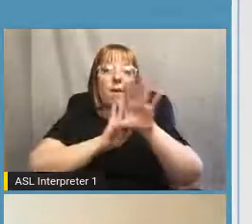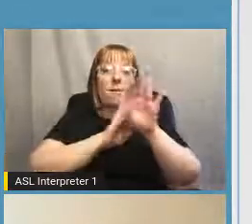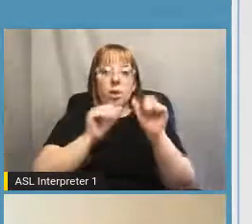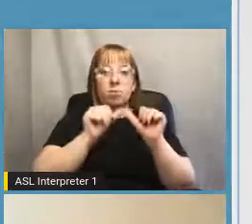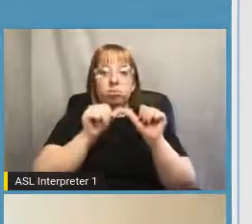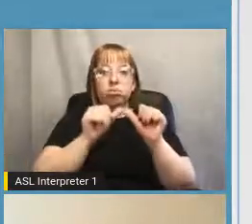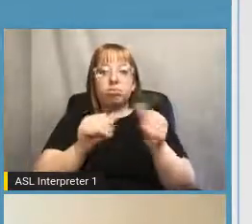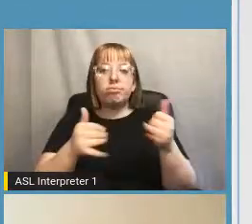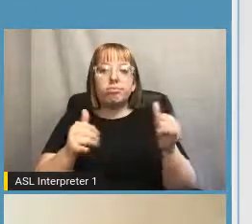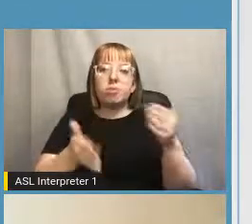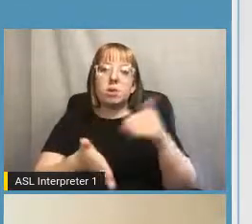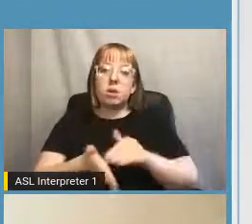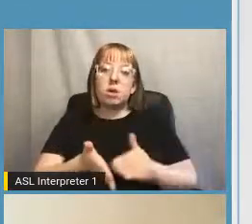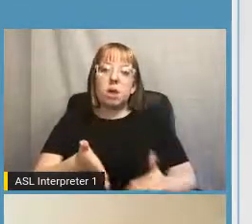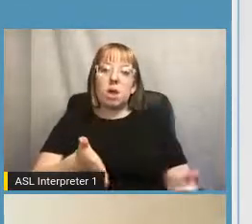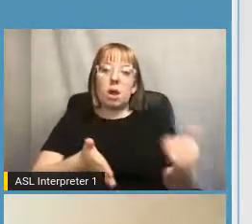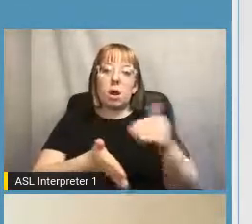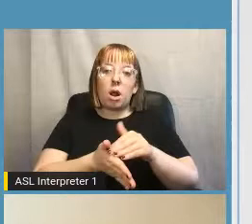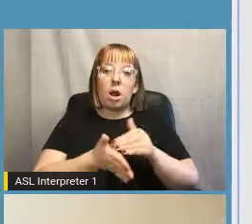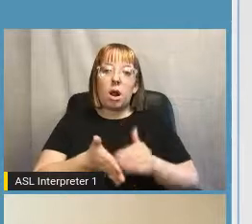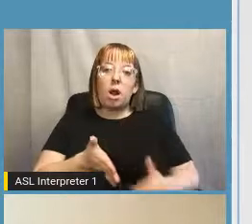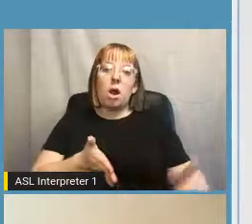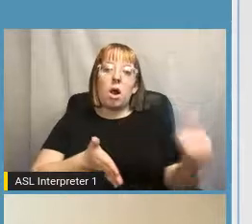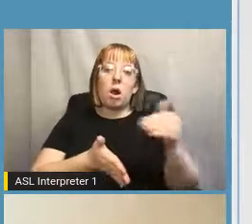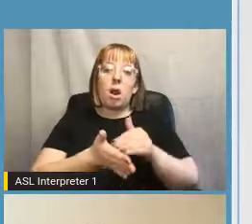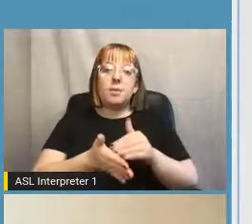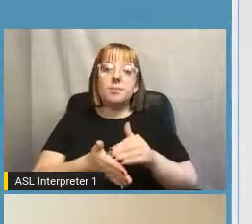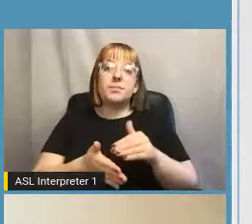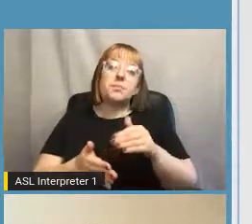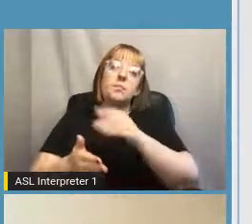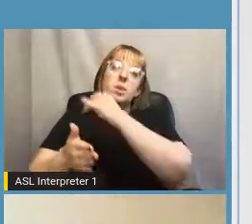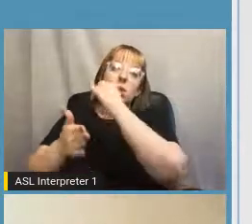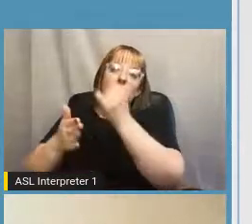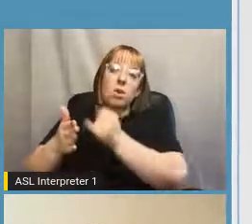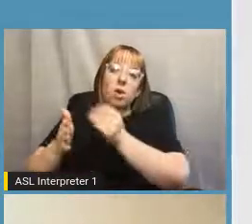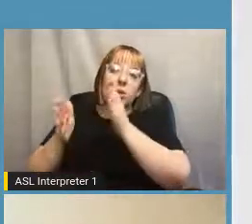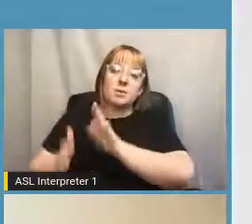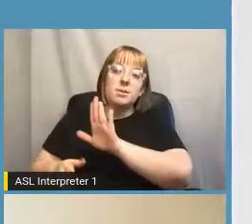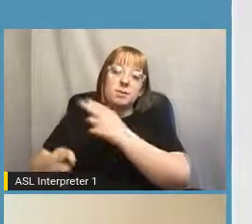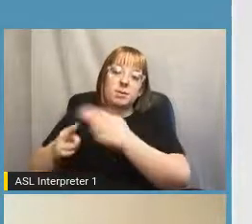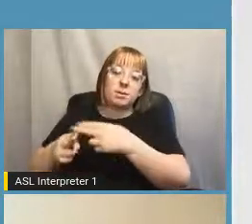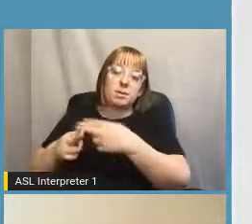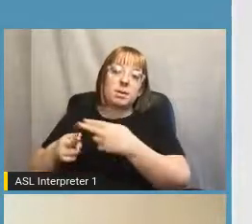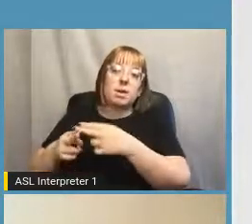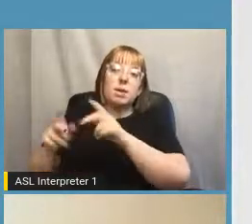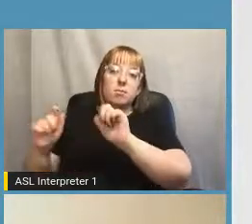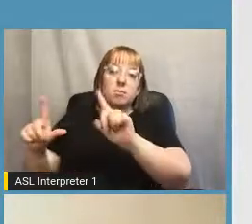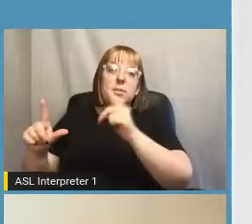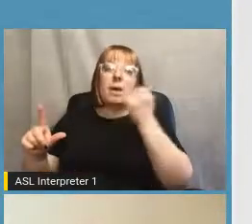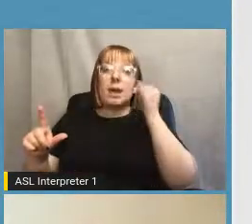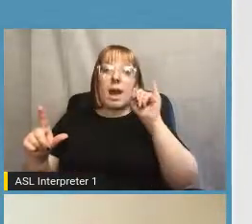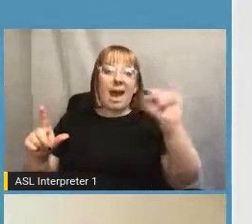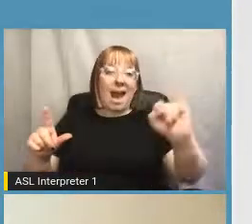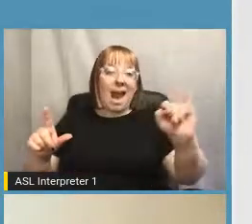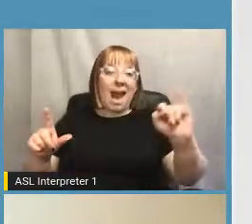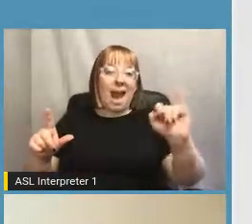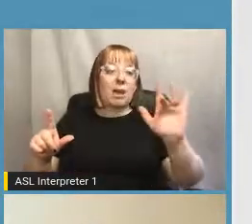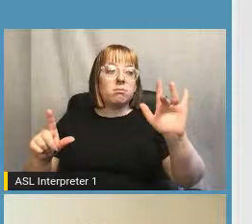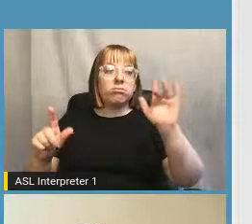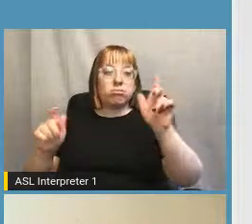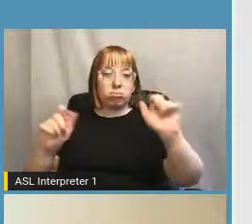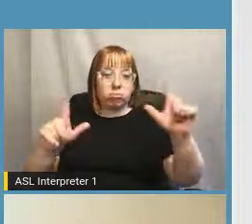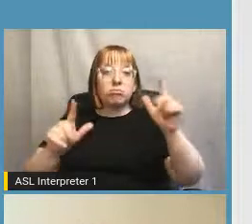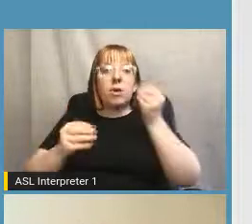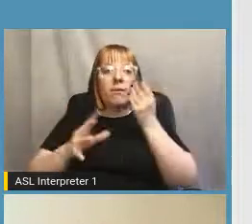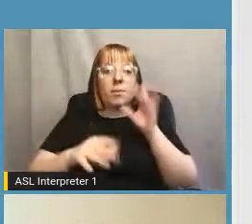play. In this case, the artist and the title, if you click the eye for information button, it tells you it's a video documentation of